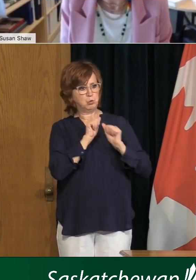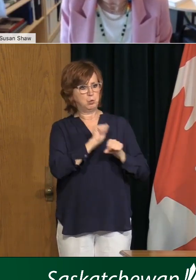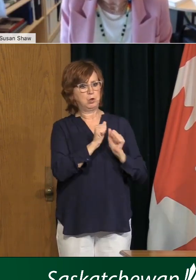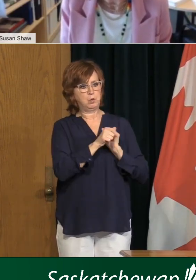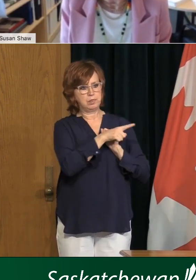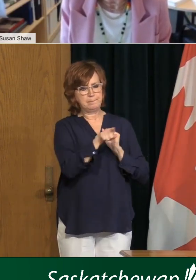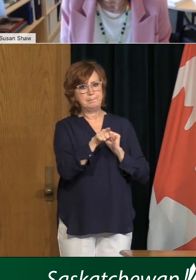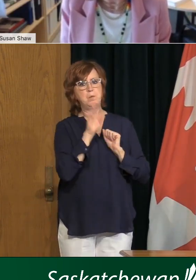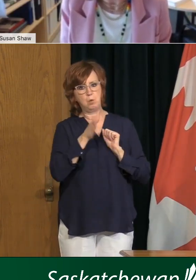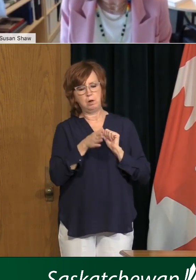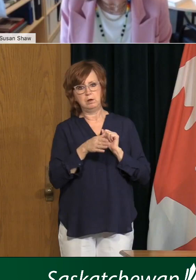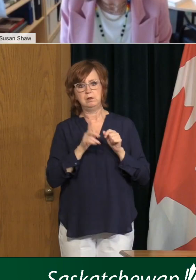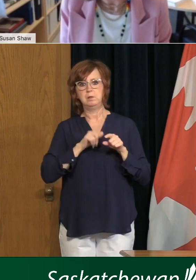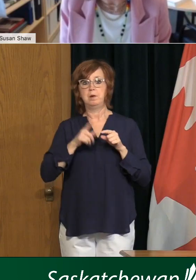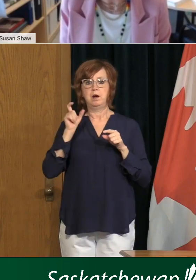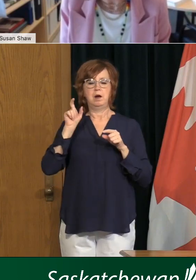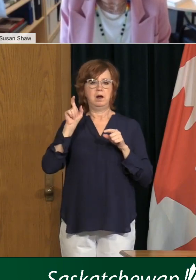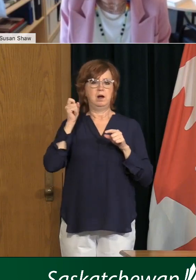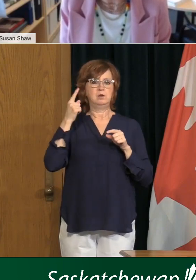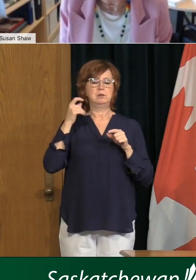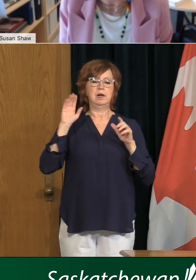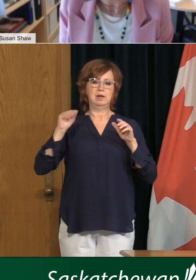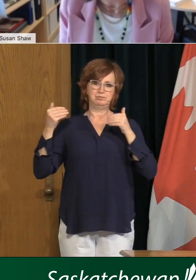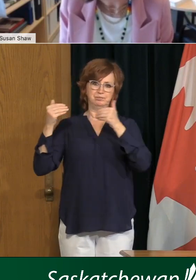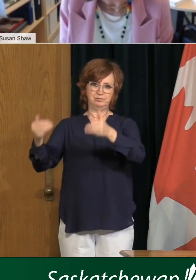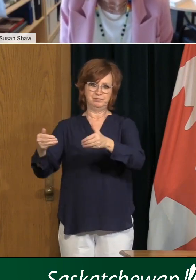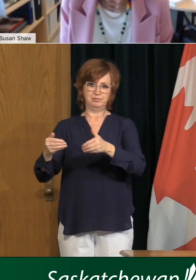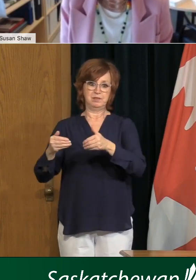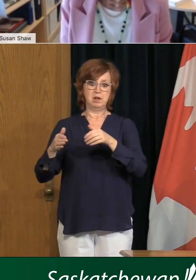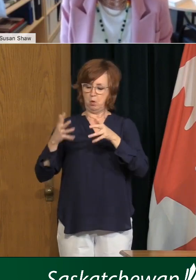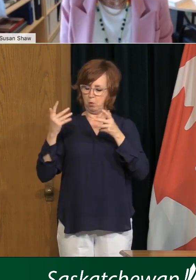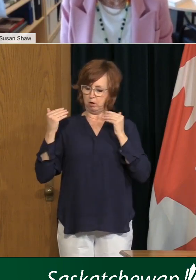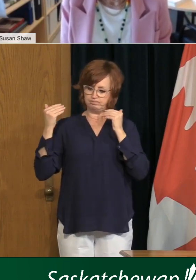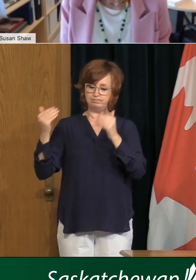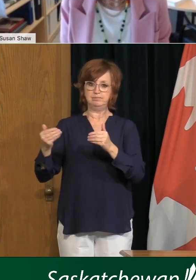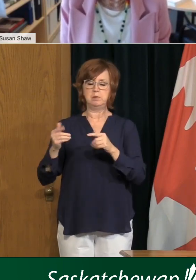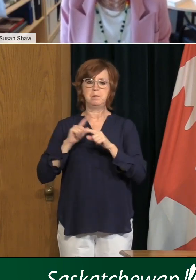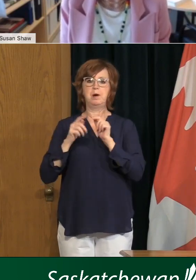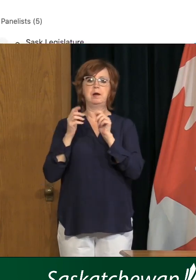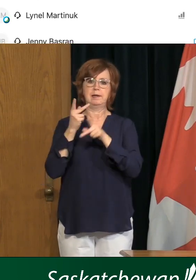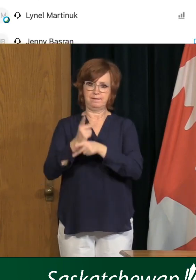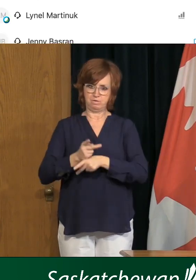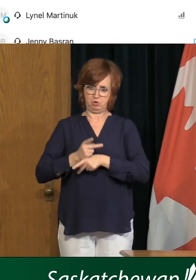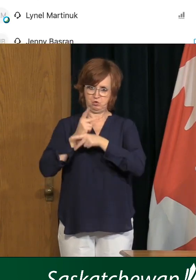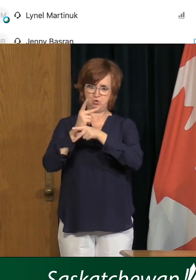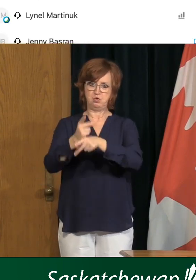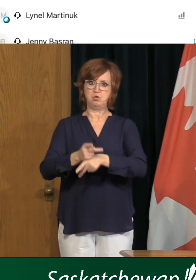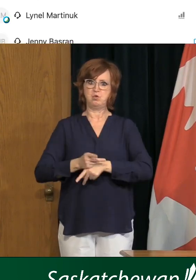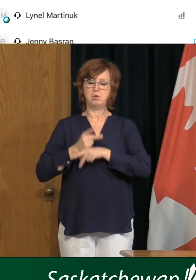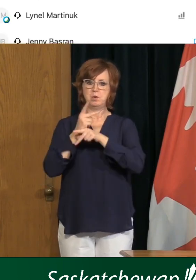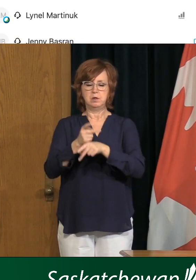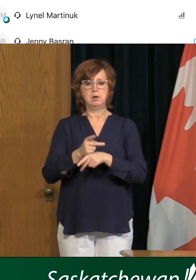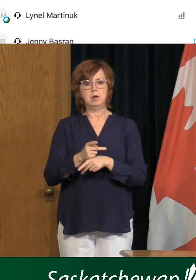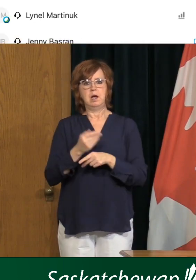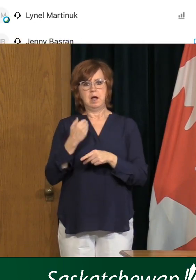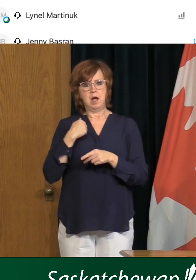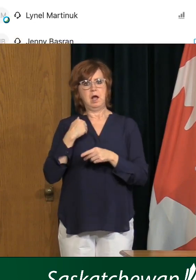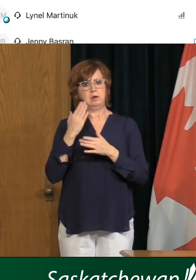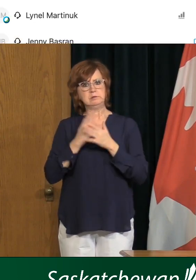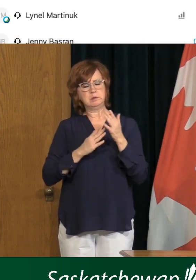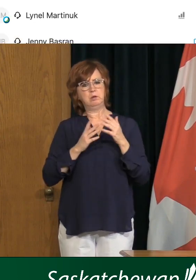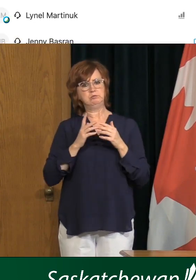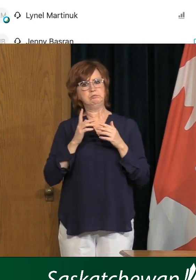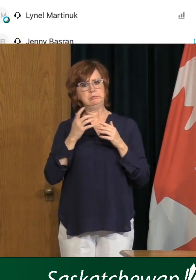that we proceed both slowly and carefully. While there are risks to service resumption, there are also